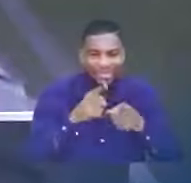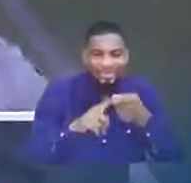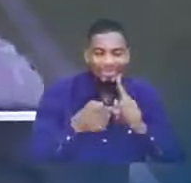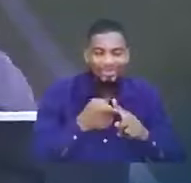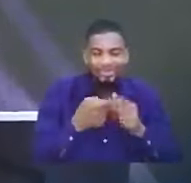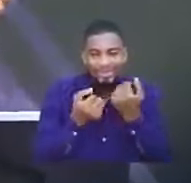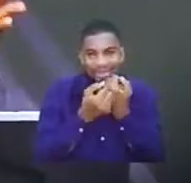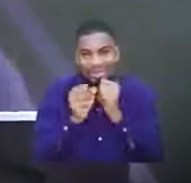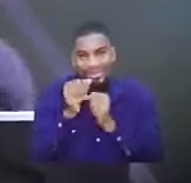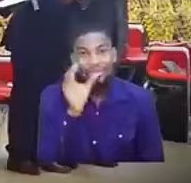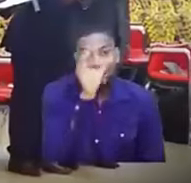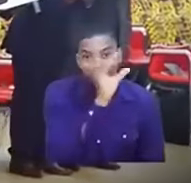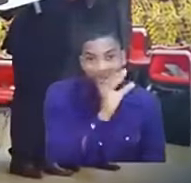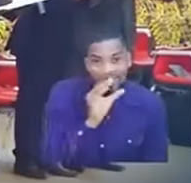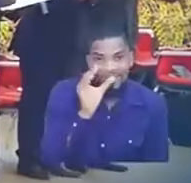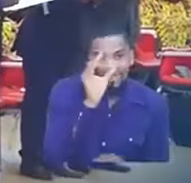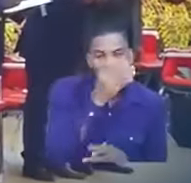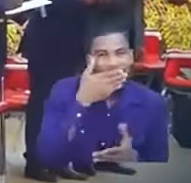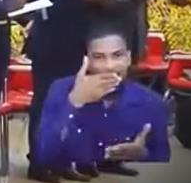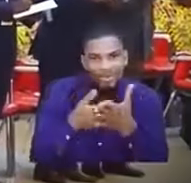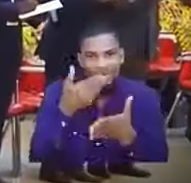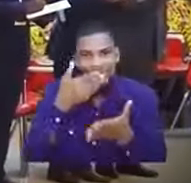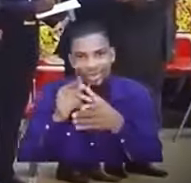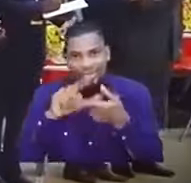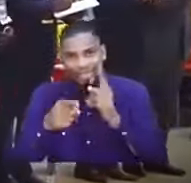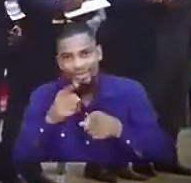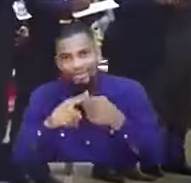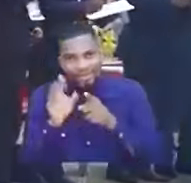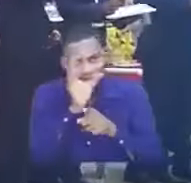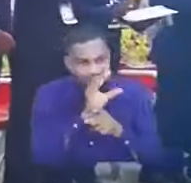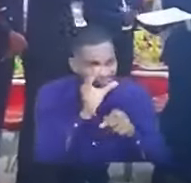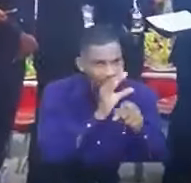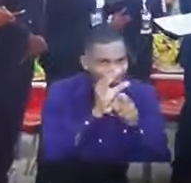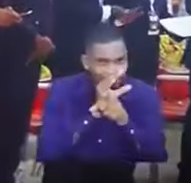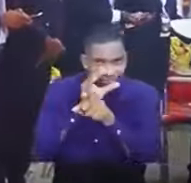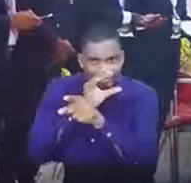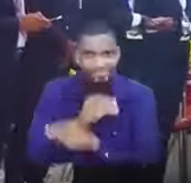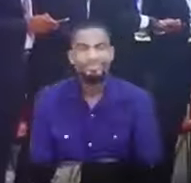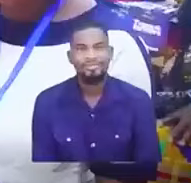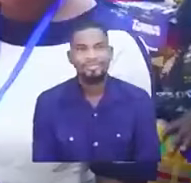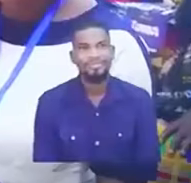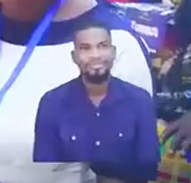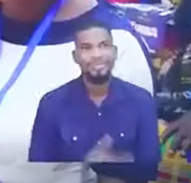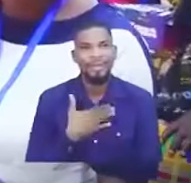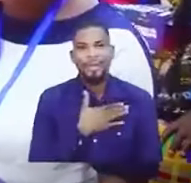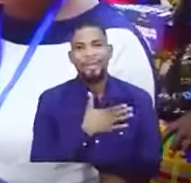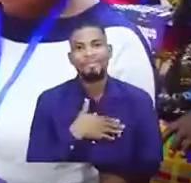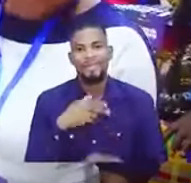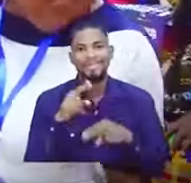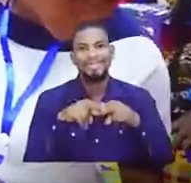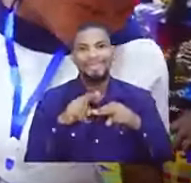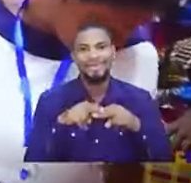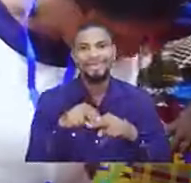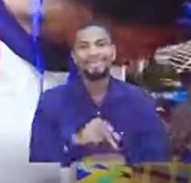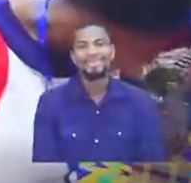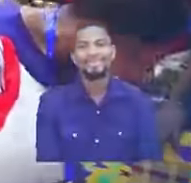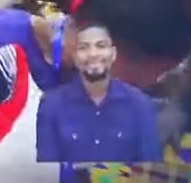So we need to look for the Jonathans and the Jonadabs. Shall we please sit down?